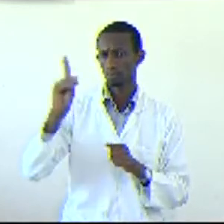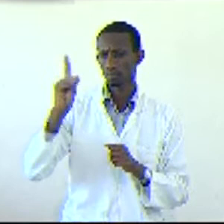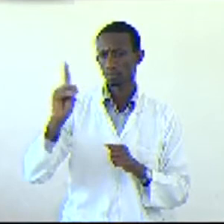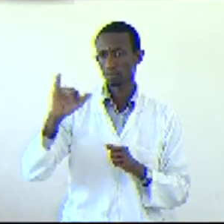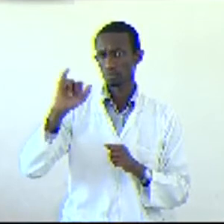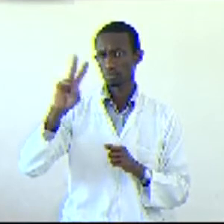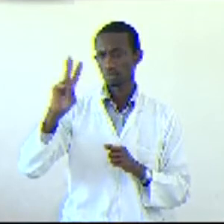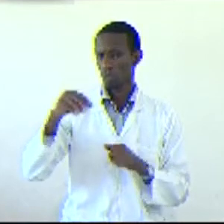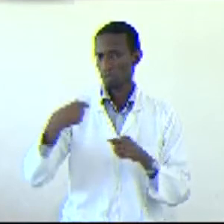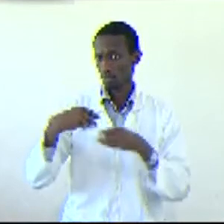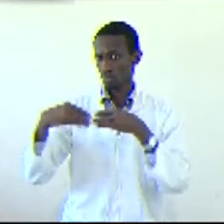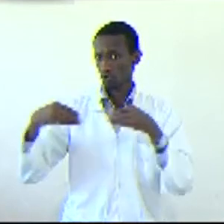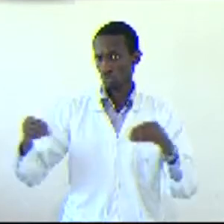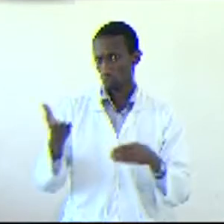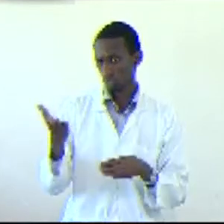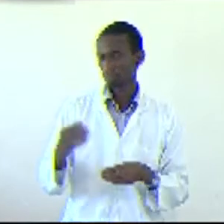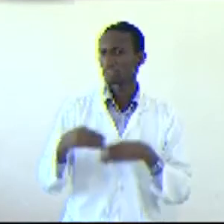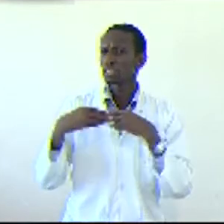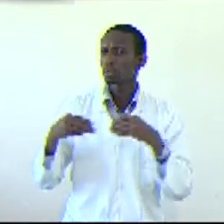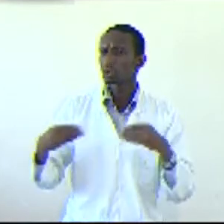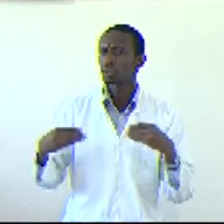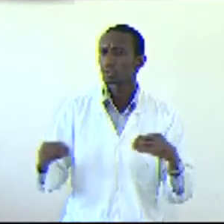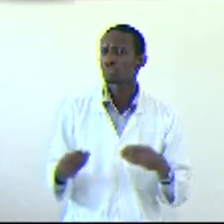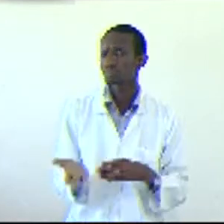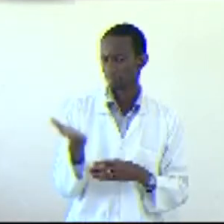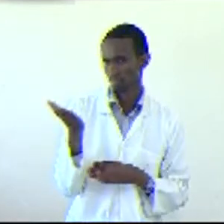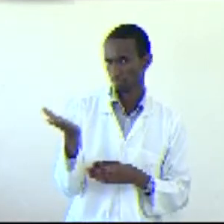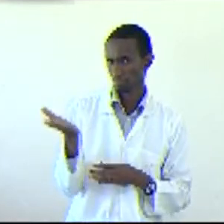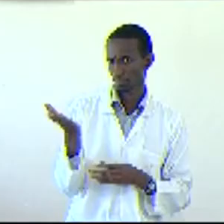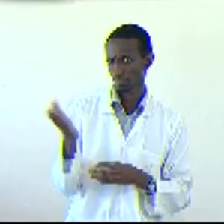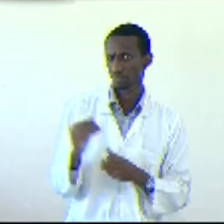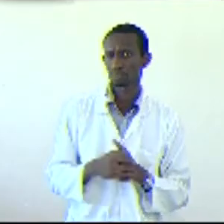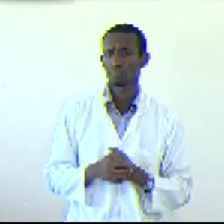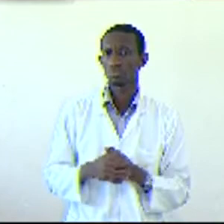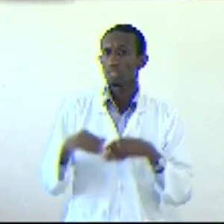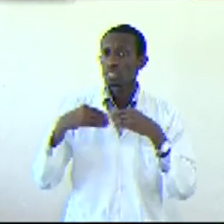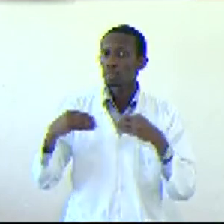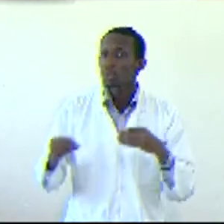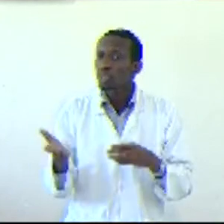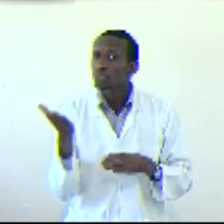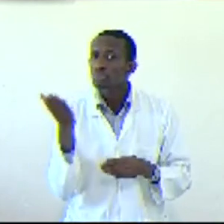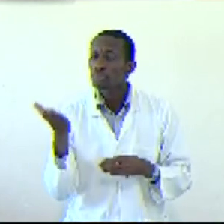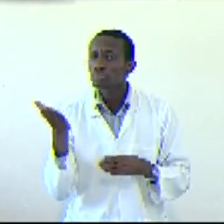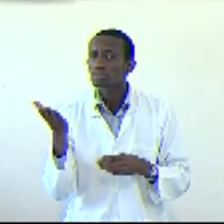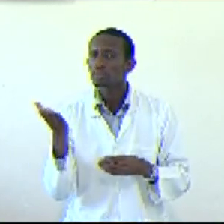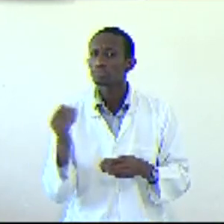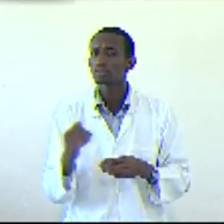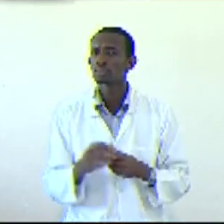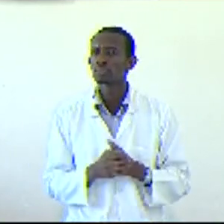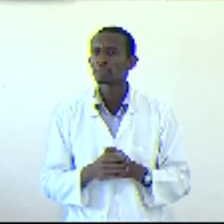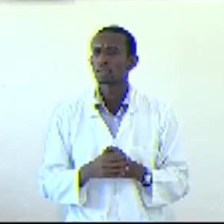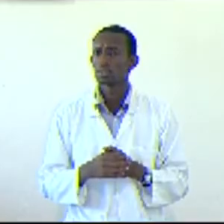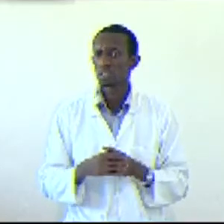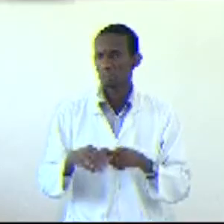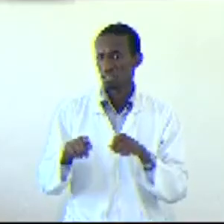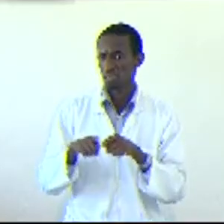one, okay? So this device is the one that we are saying